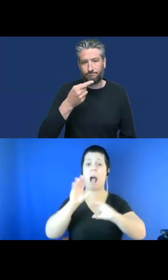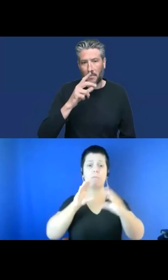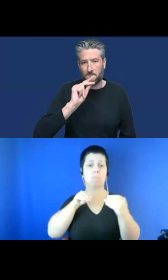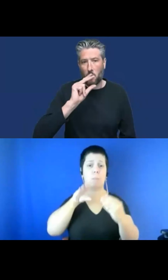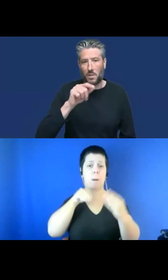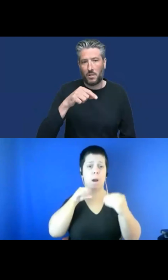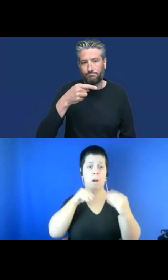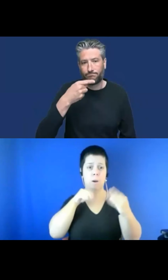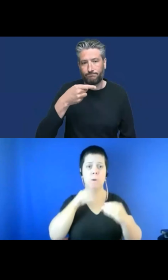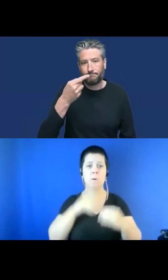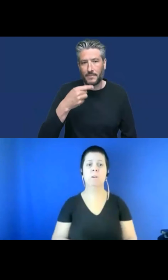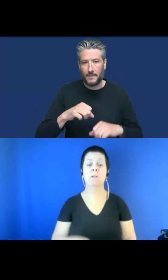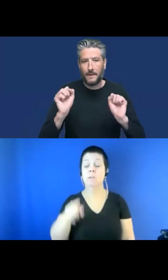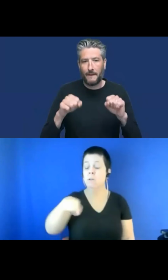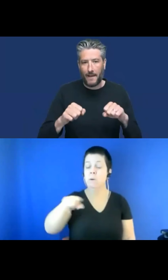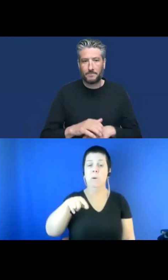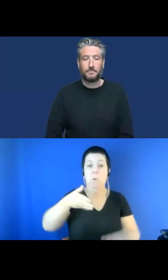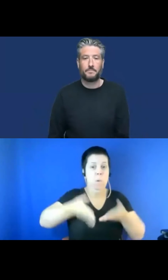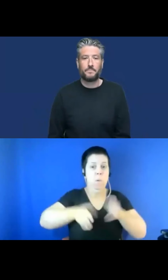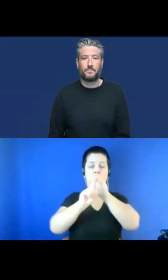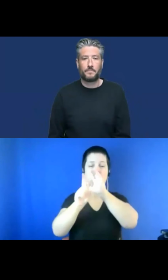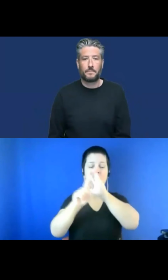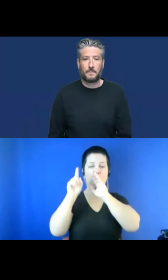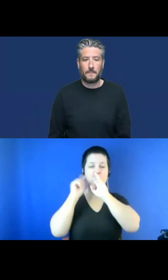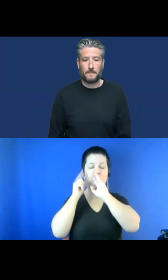had acquired impairments, they were all verbal.